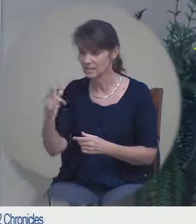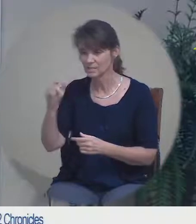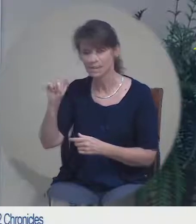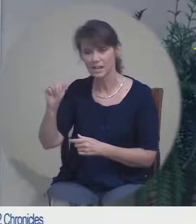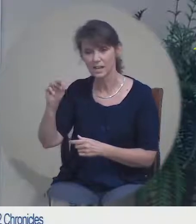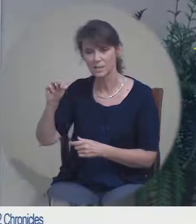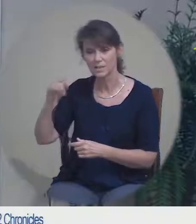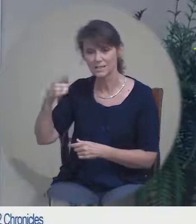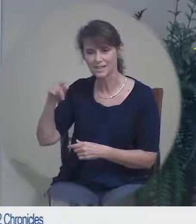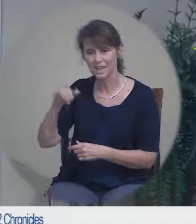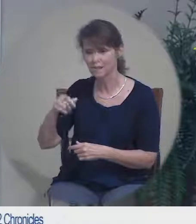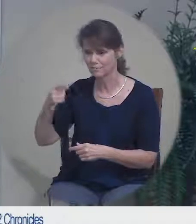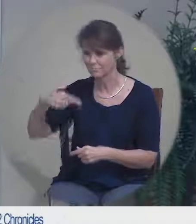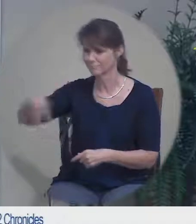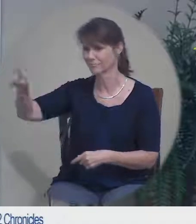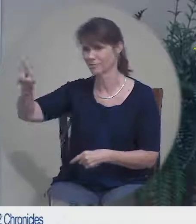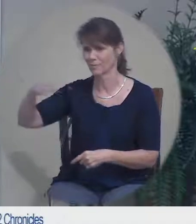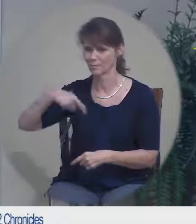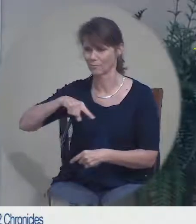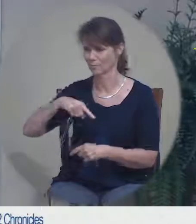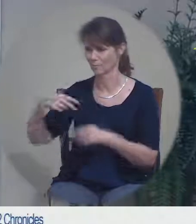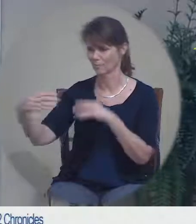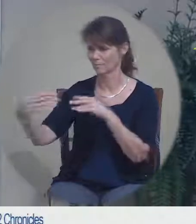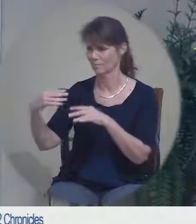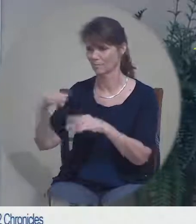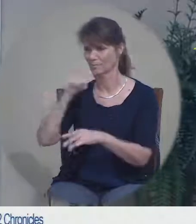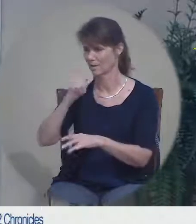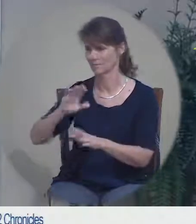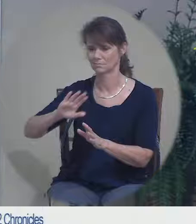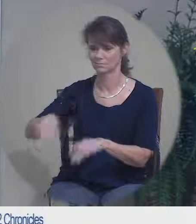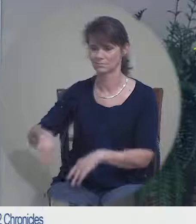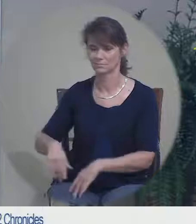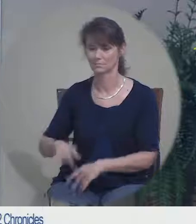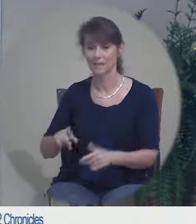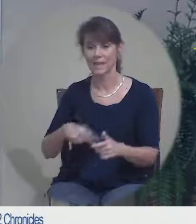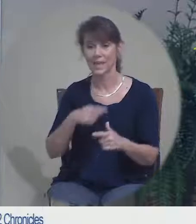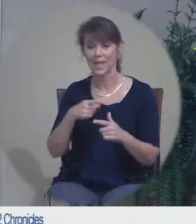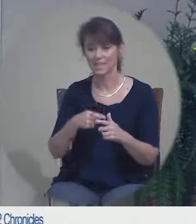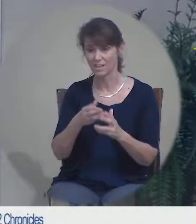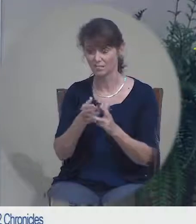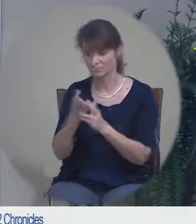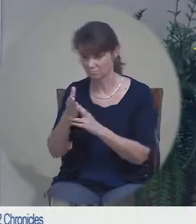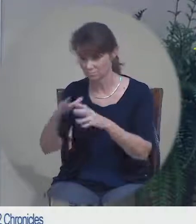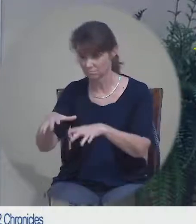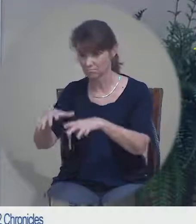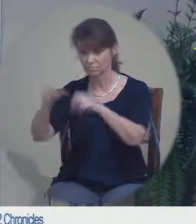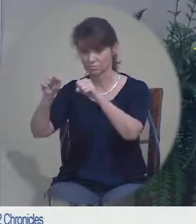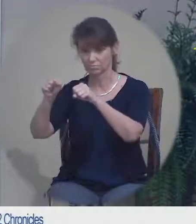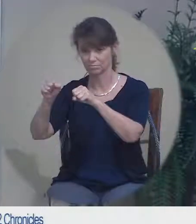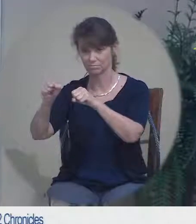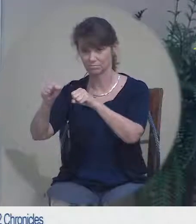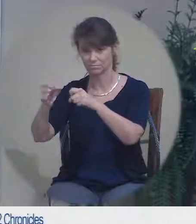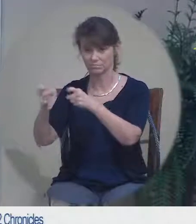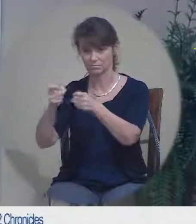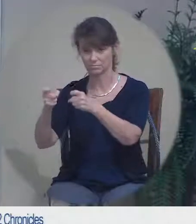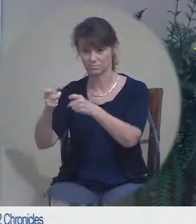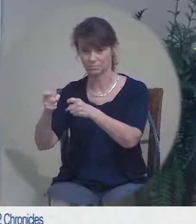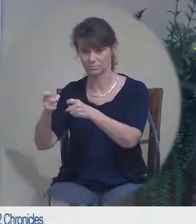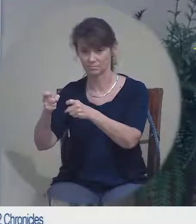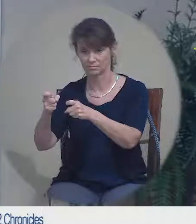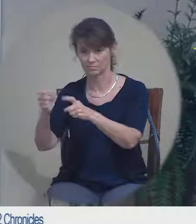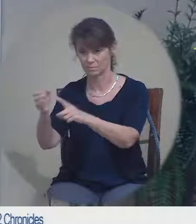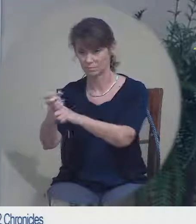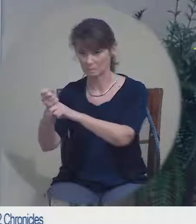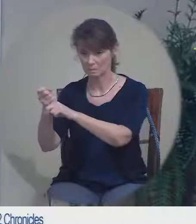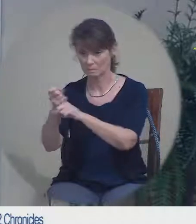we shouldn't fight, and then on the other hand, he takes him hostage and sacks Jerusalem and the kingdom. We have